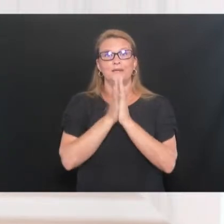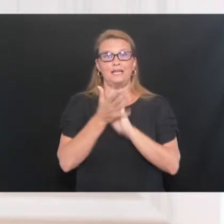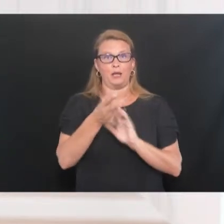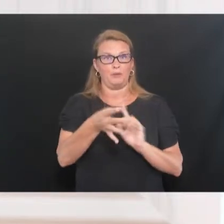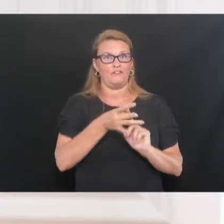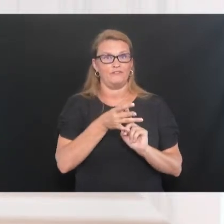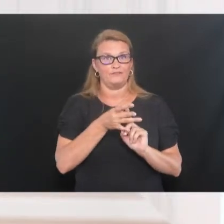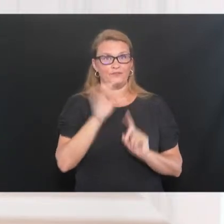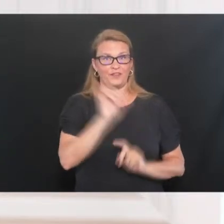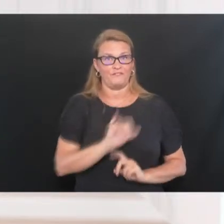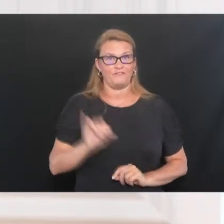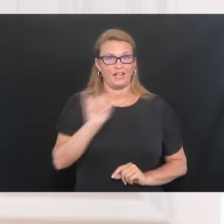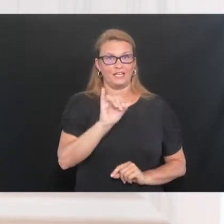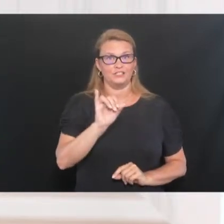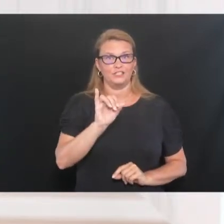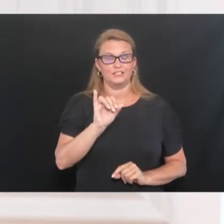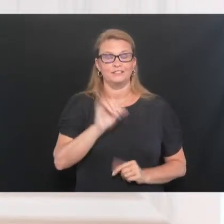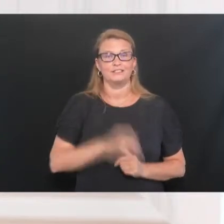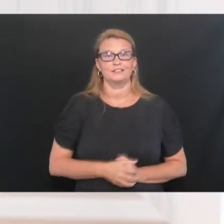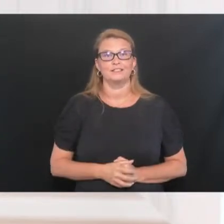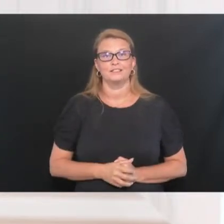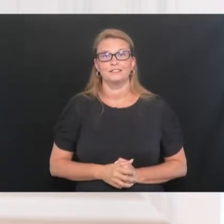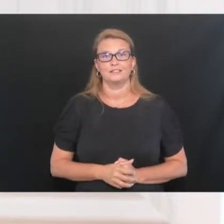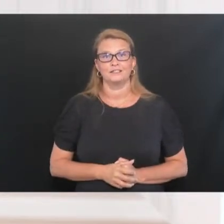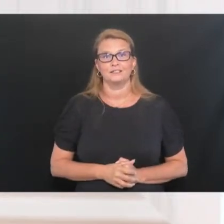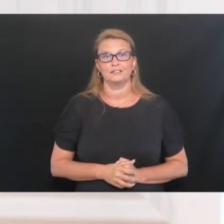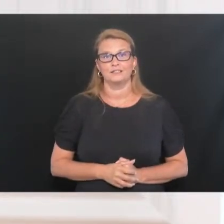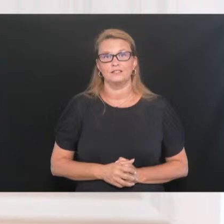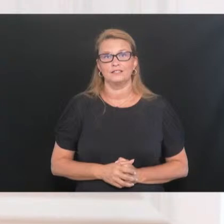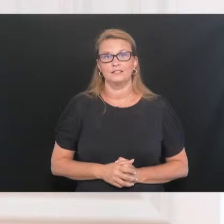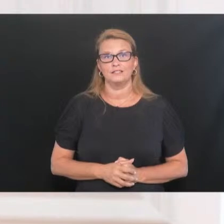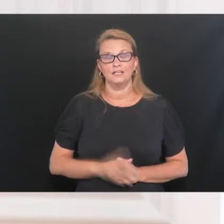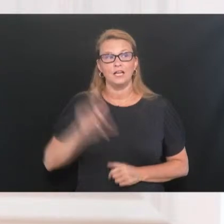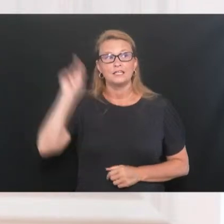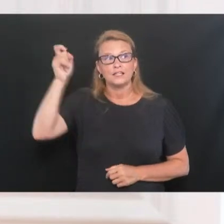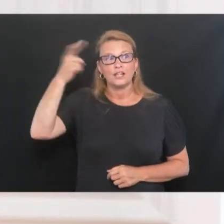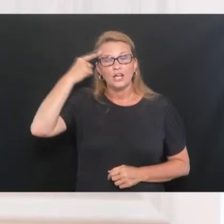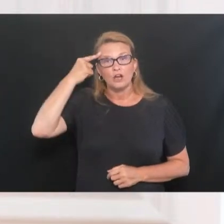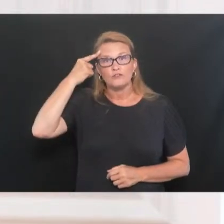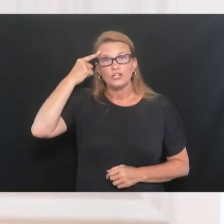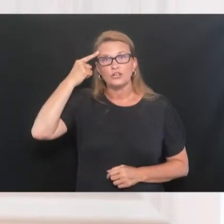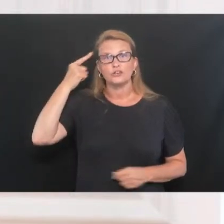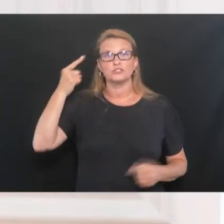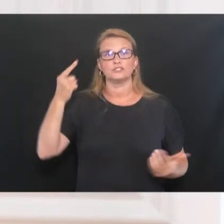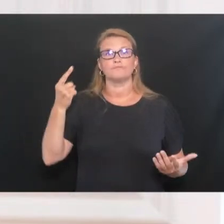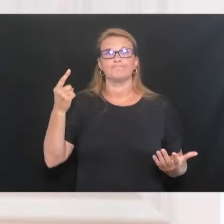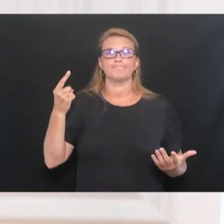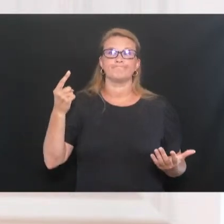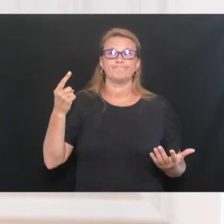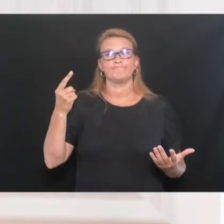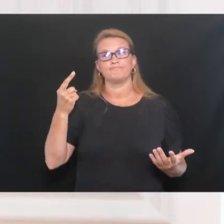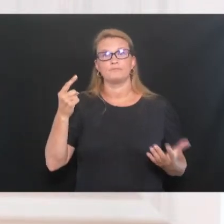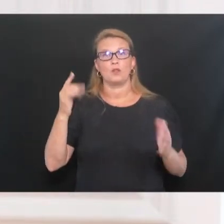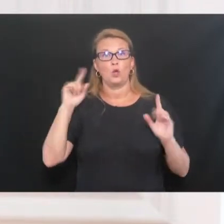been immunized in January. So at the governor's direction, what we hope to do is to gather